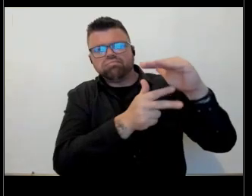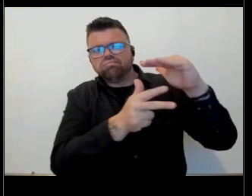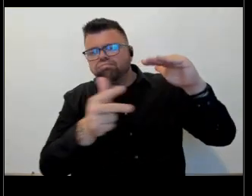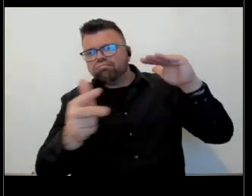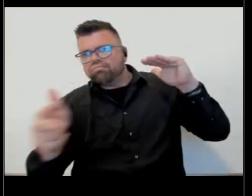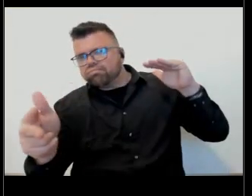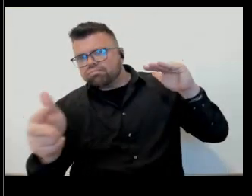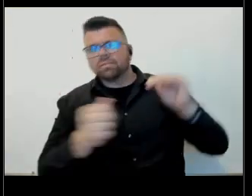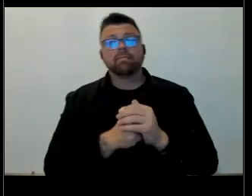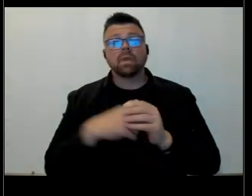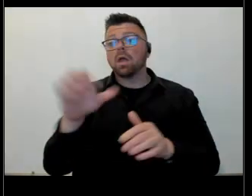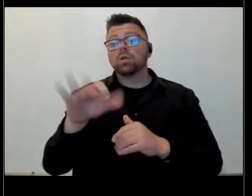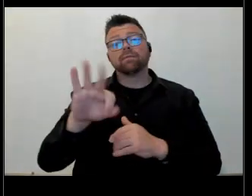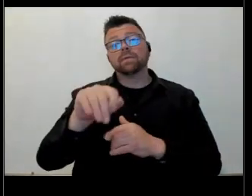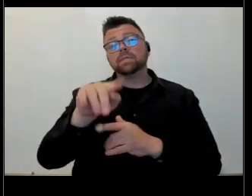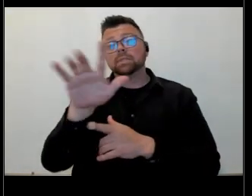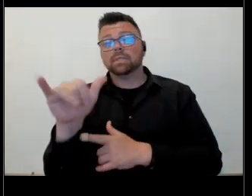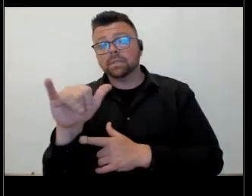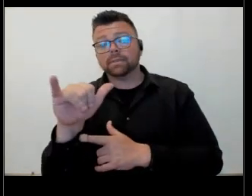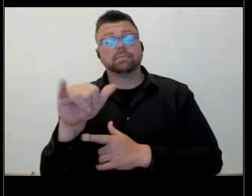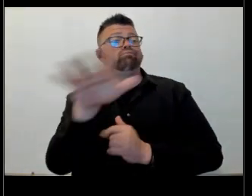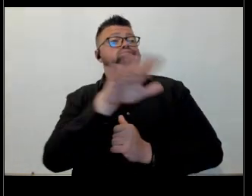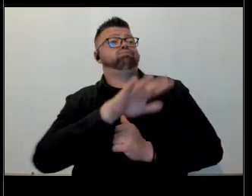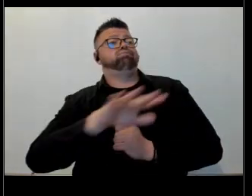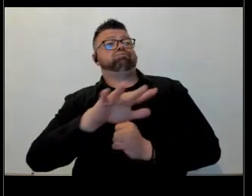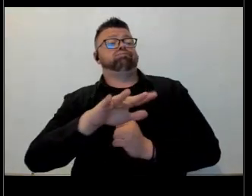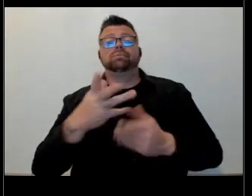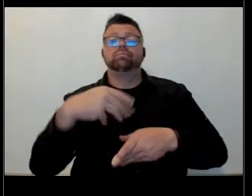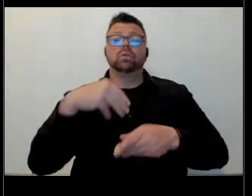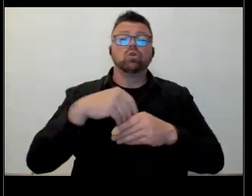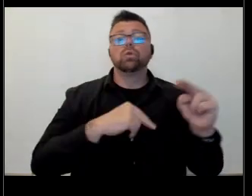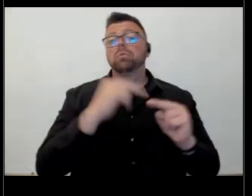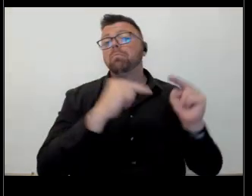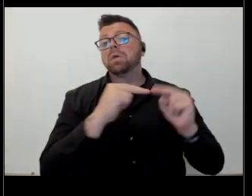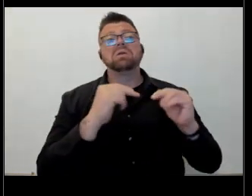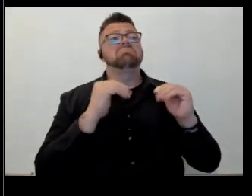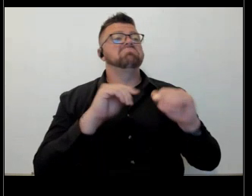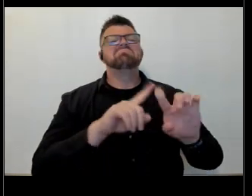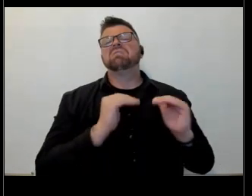and other facilities located throughout the building on different levels.